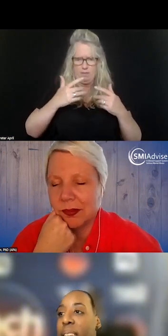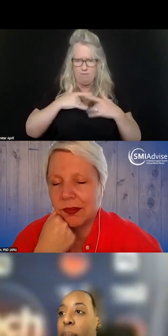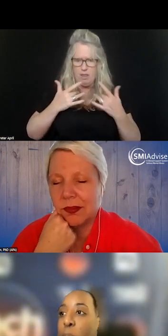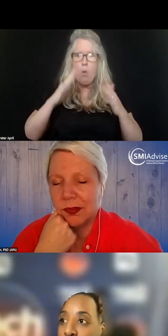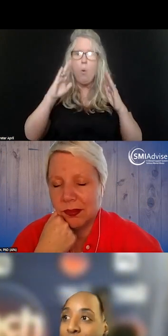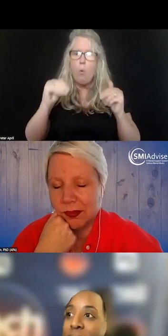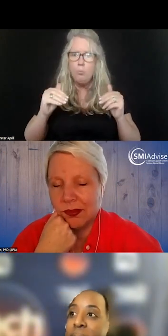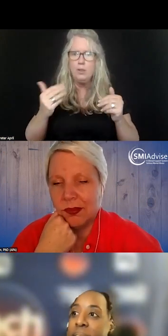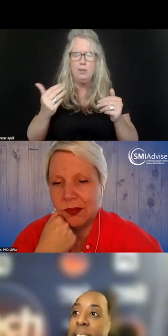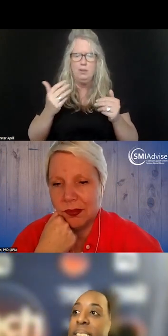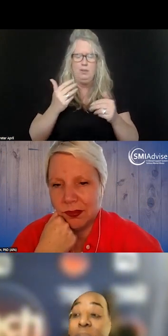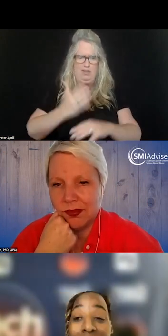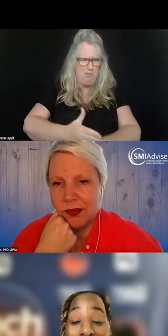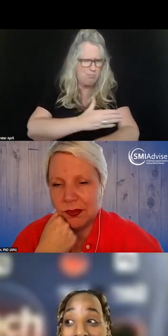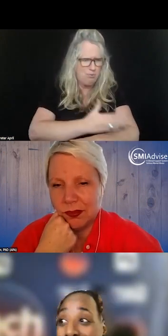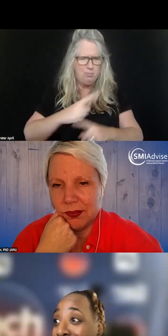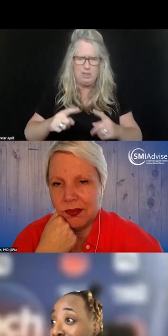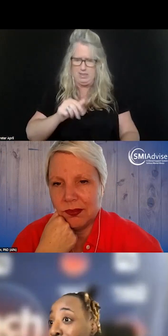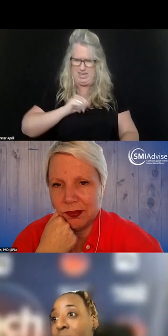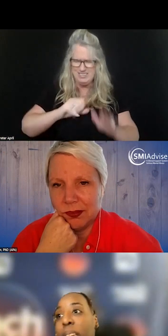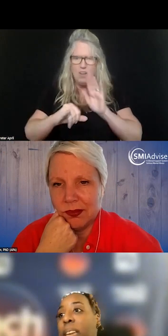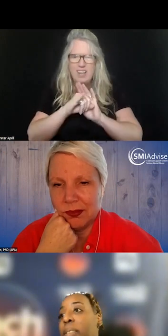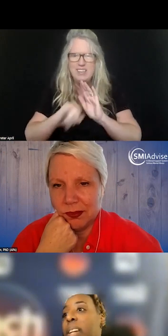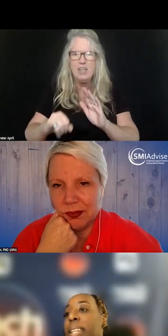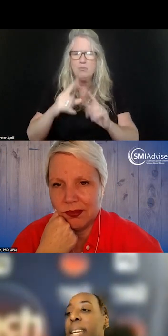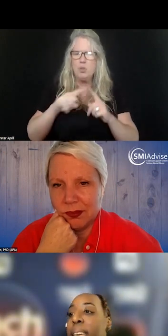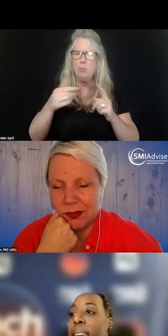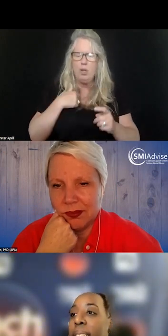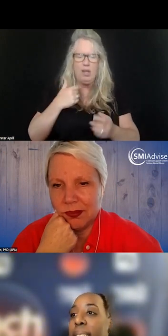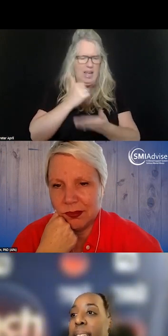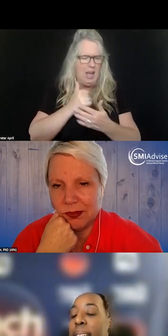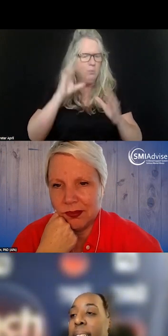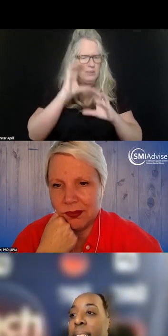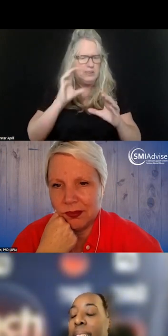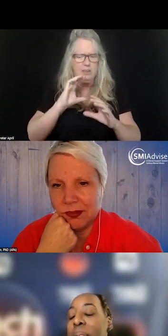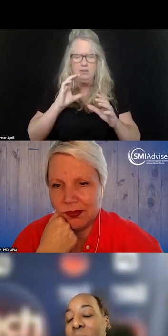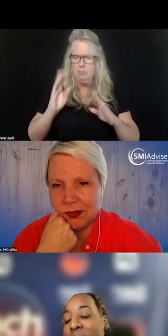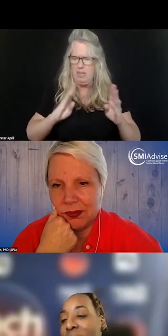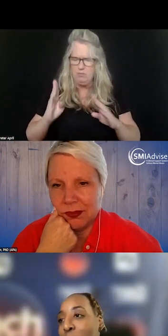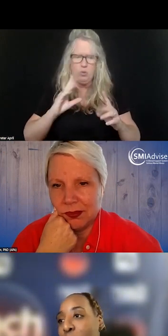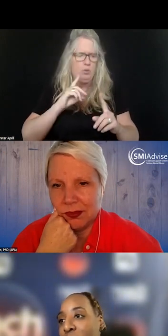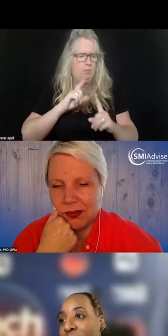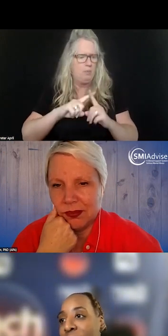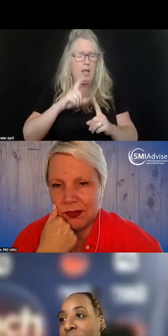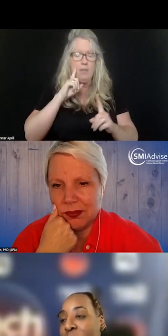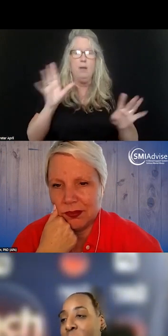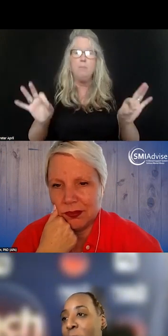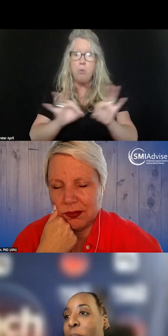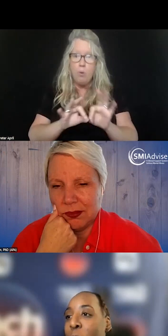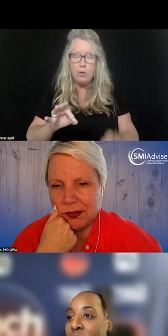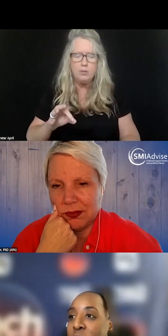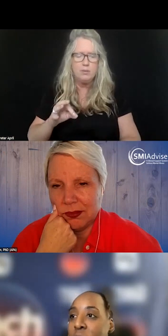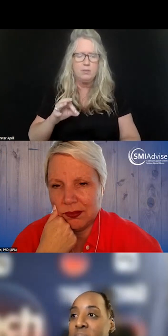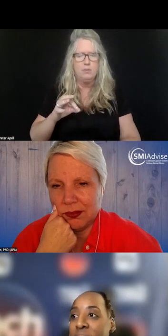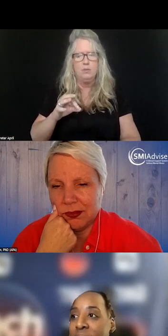there's improvement and self-identification and help-seeking behavior. And I also think it's important, to expand